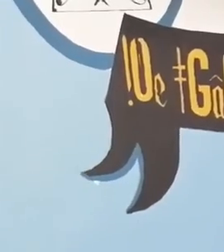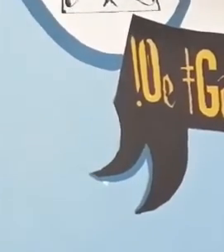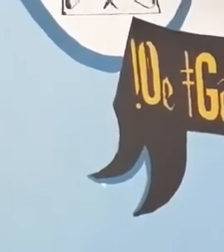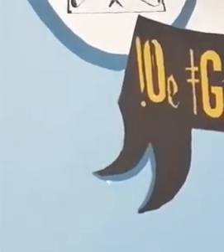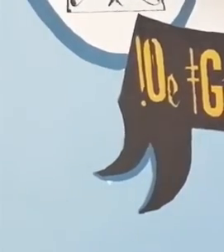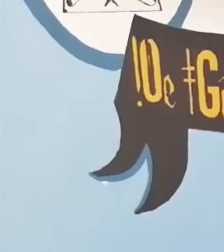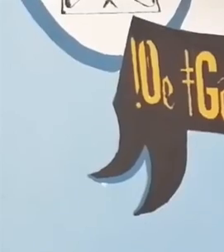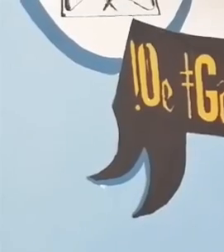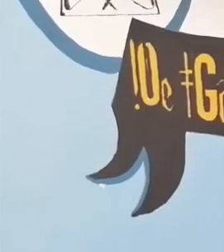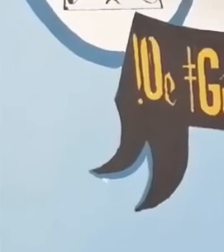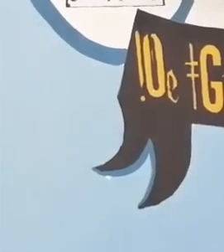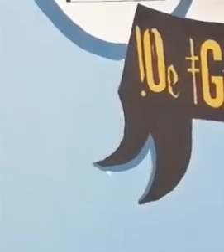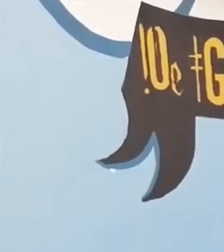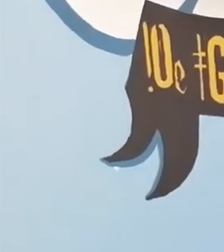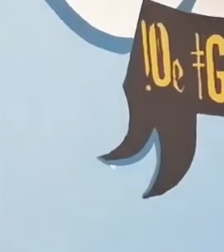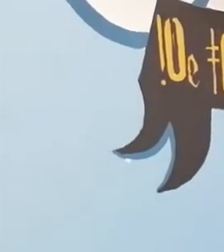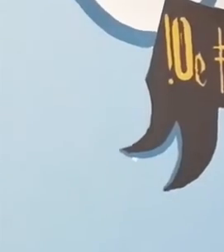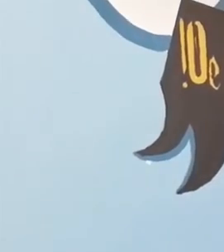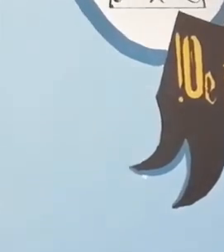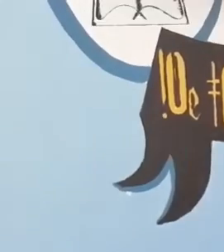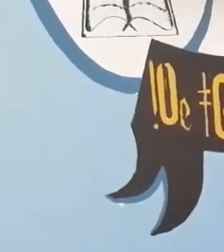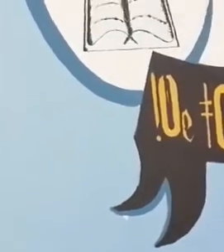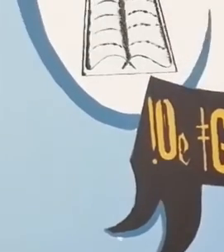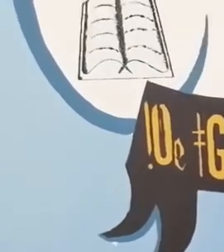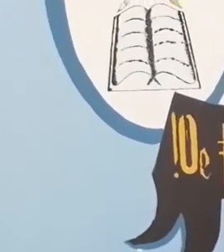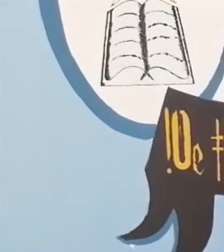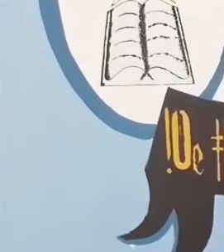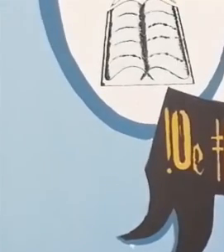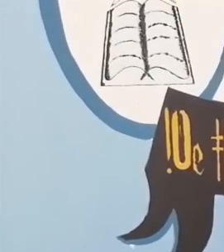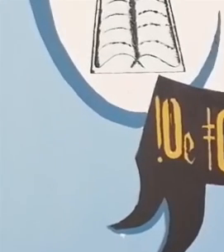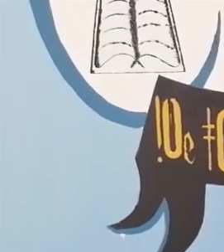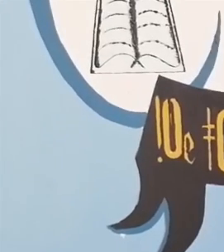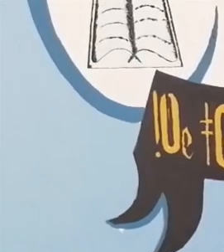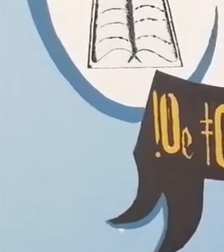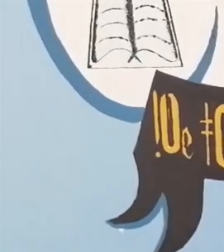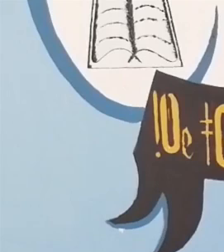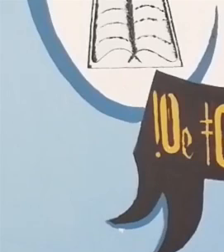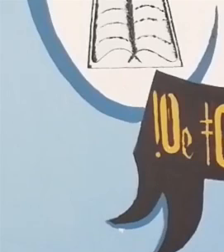they are collecting. For example, for pre and grade 1, 2 and 3, they are